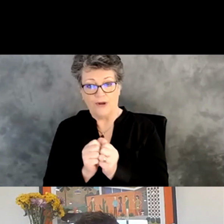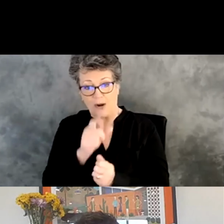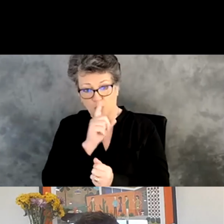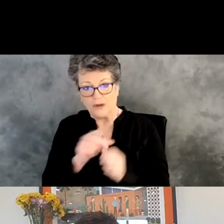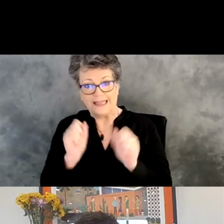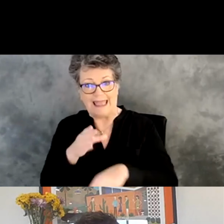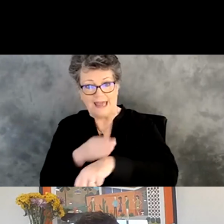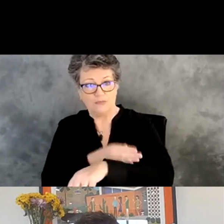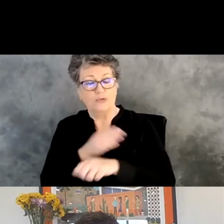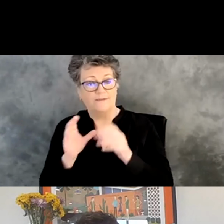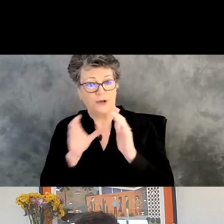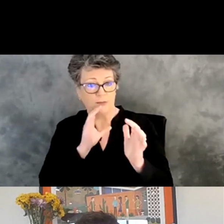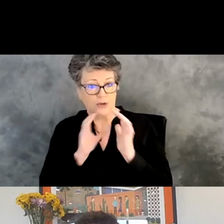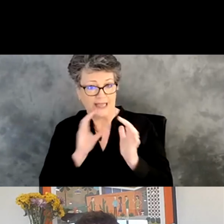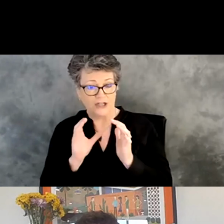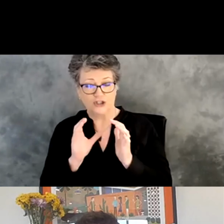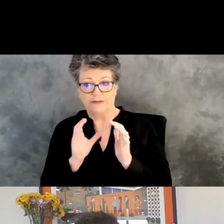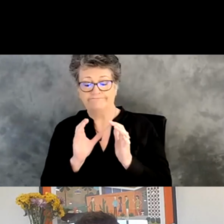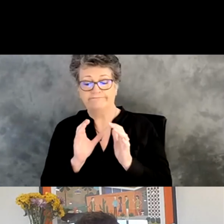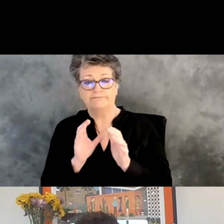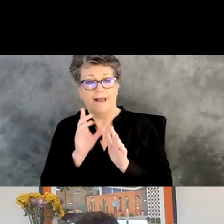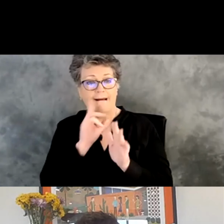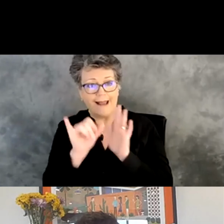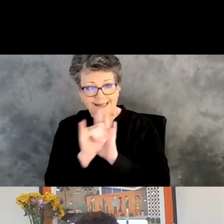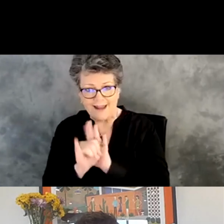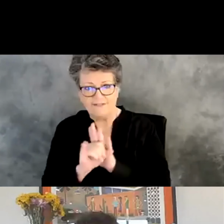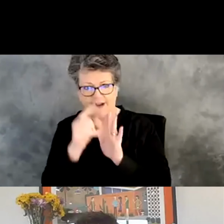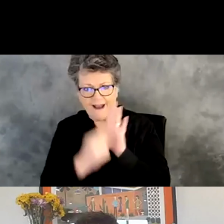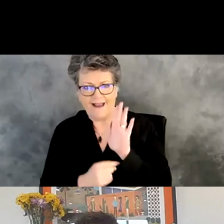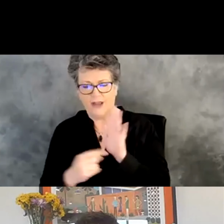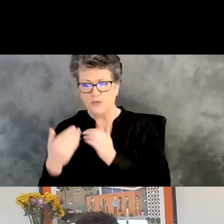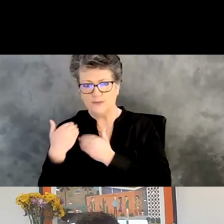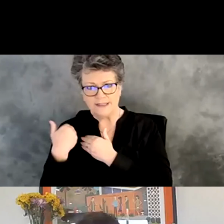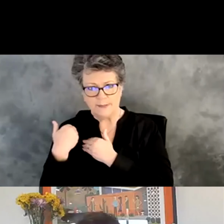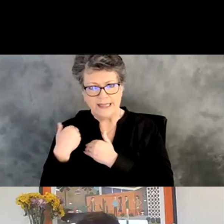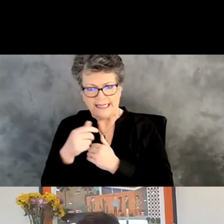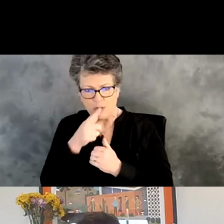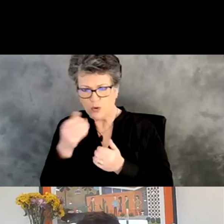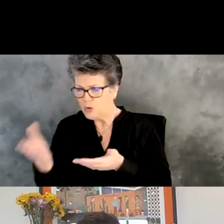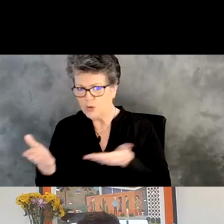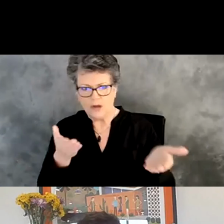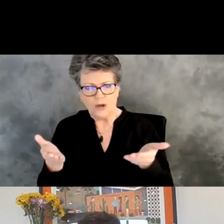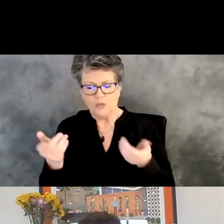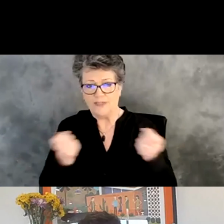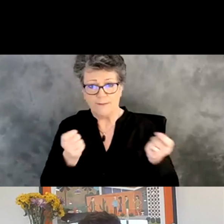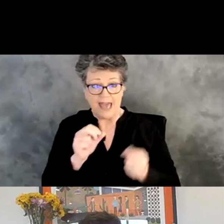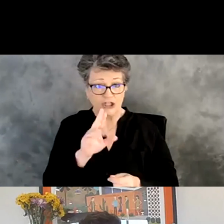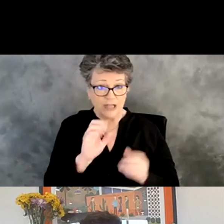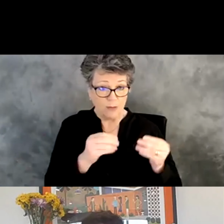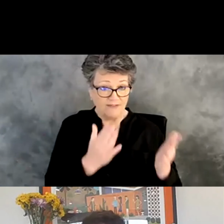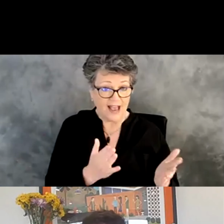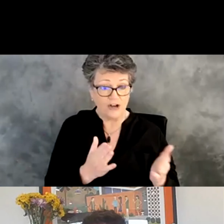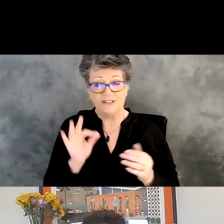improve communication, identify the areas of responsibility between managed care providers, the